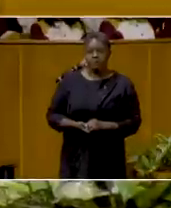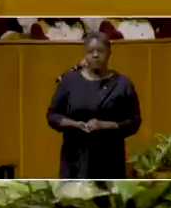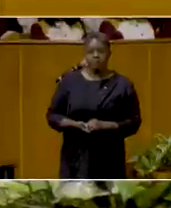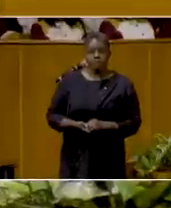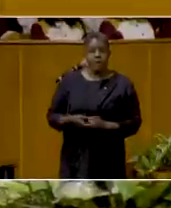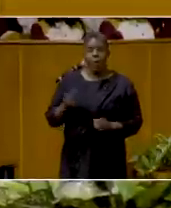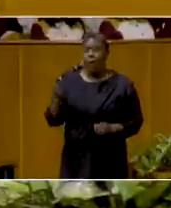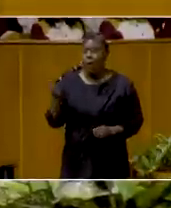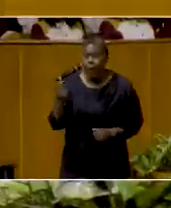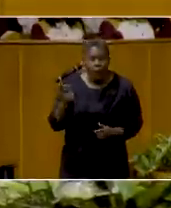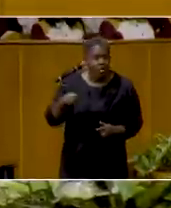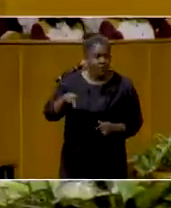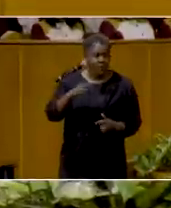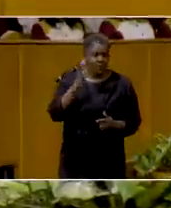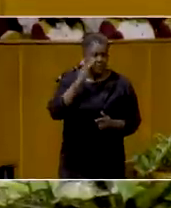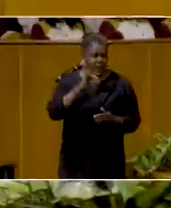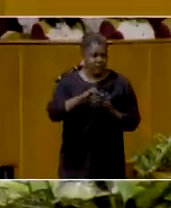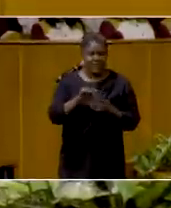All of us have gotten there.